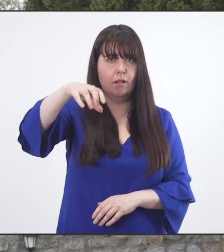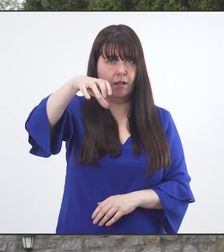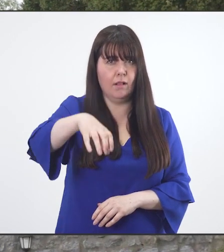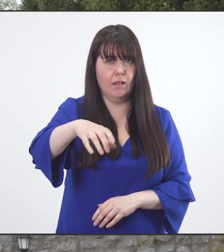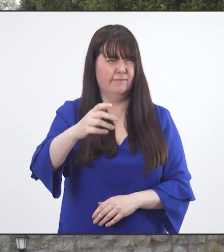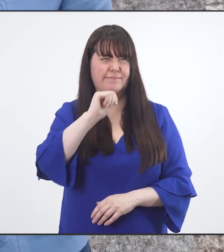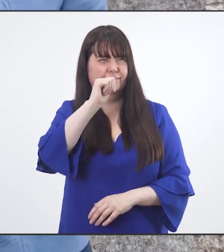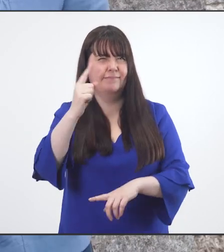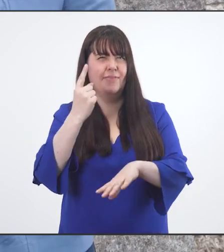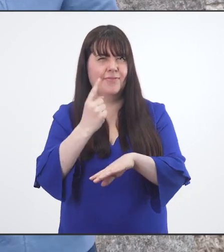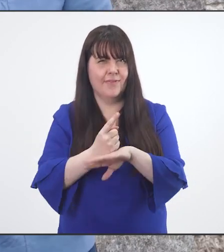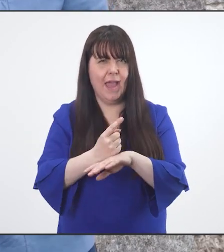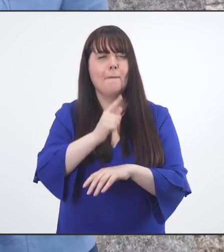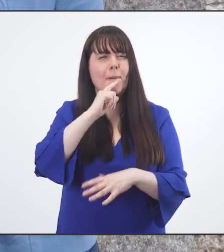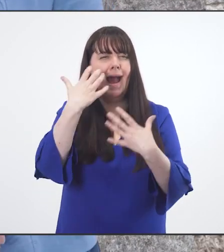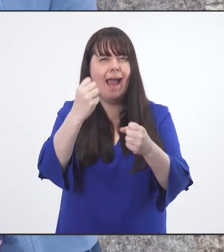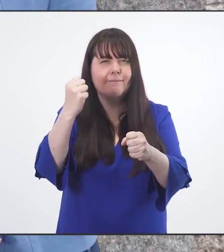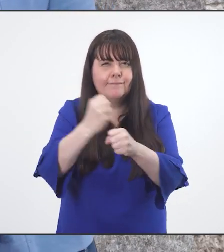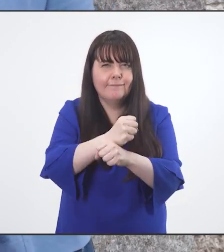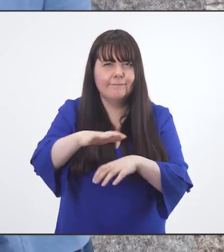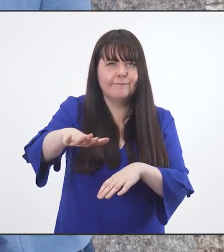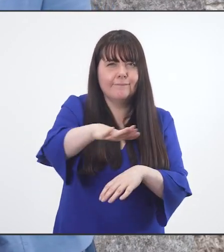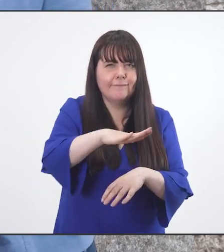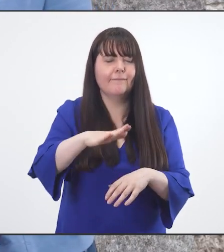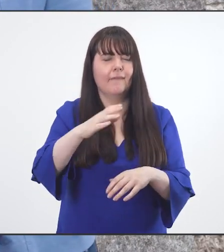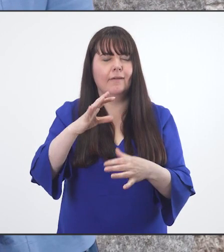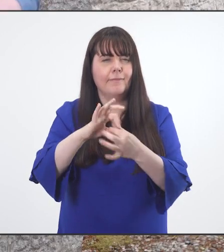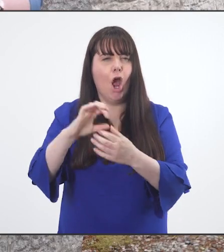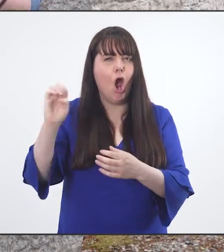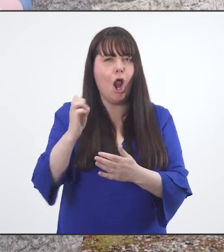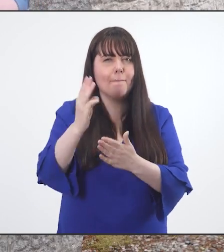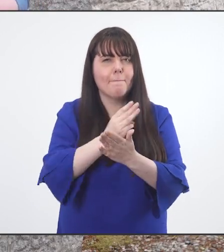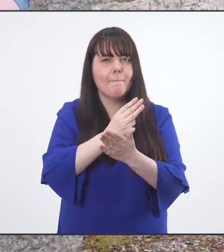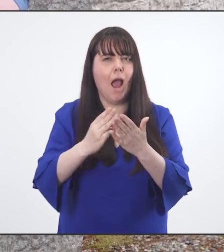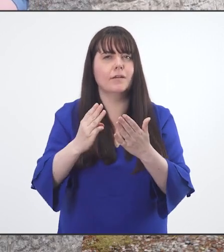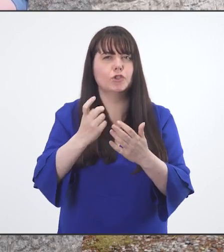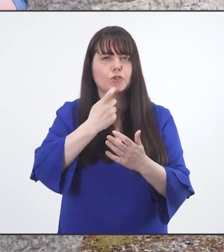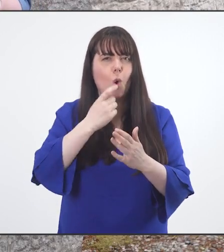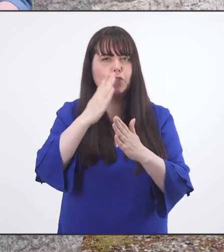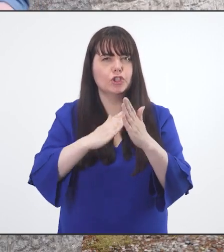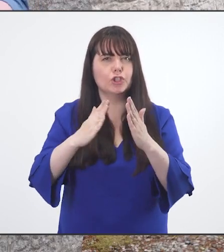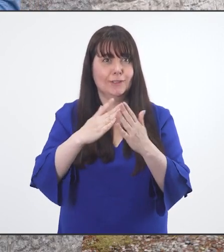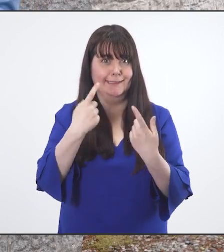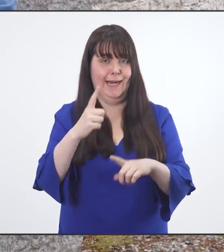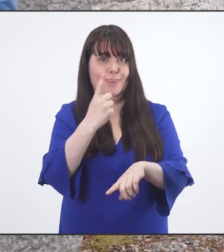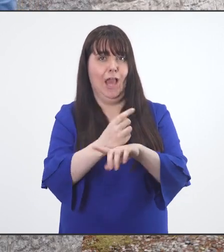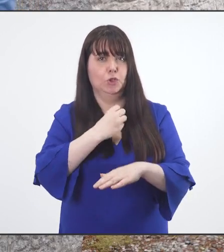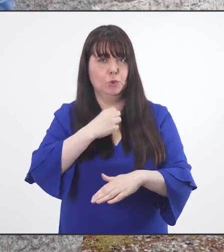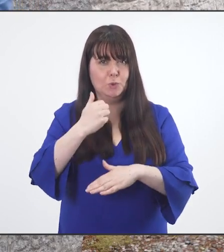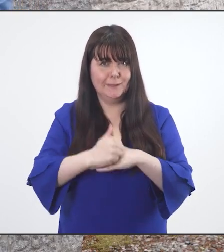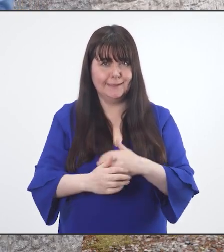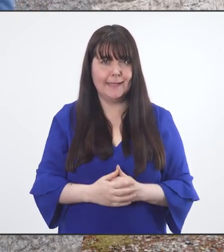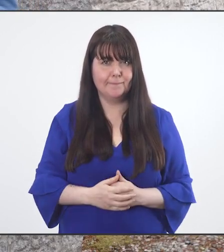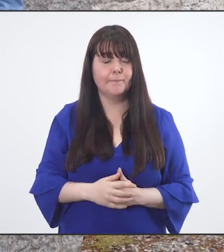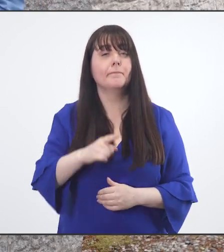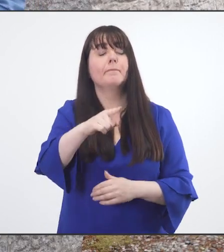timber building located within a circular earthen enclosure. That's no longer standing, but there is an echo of that